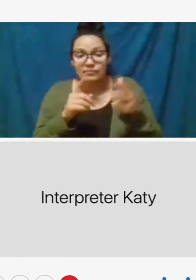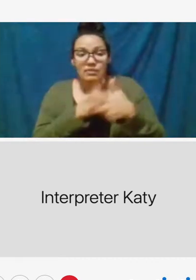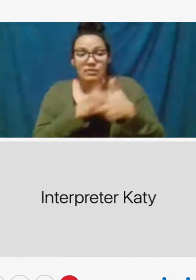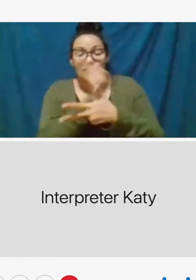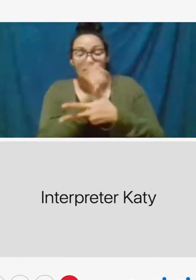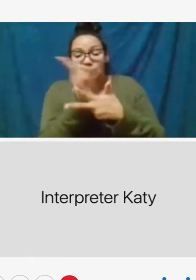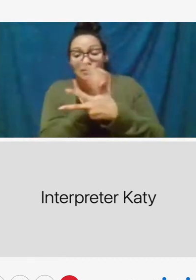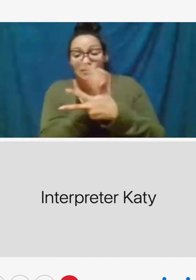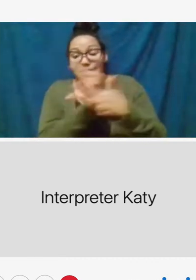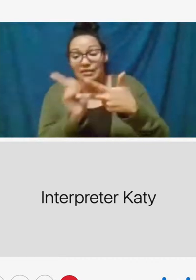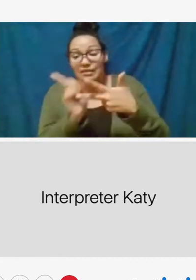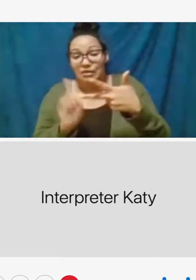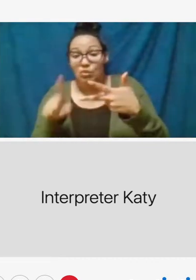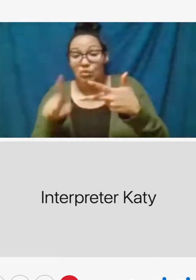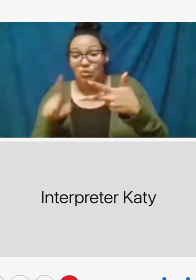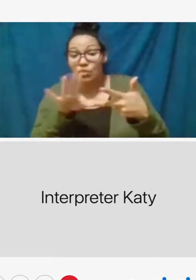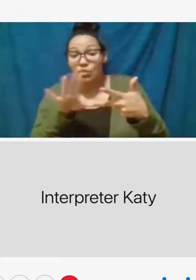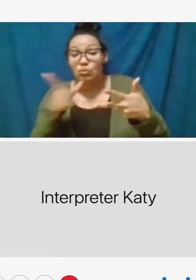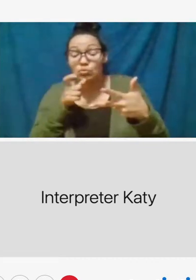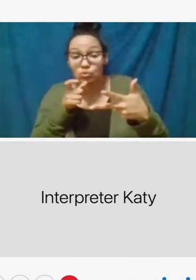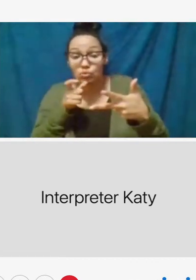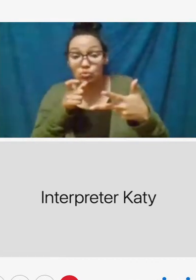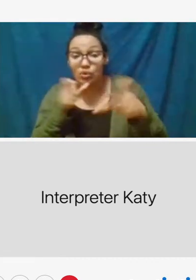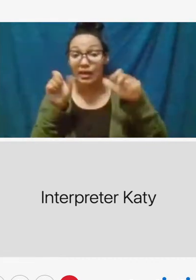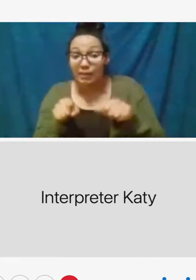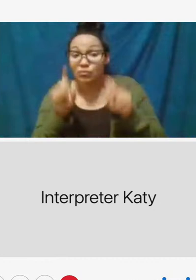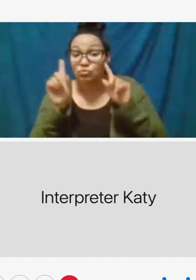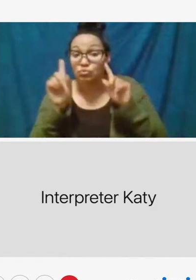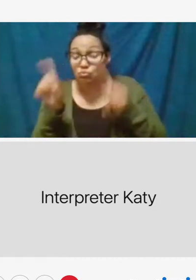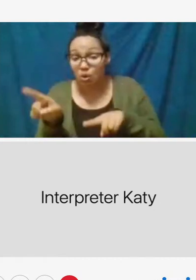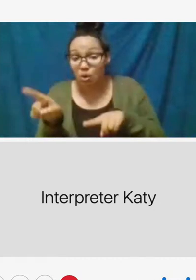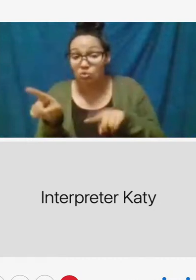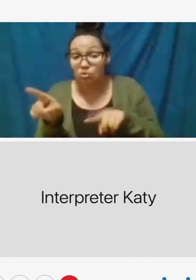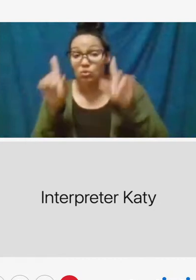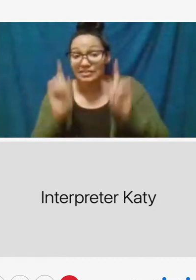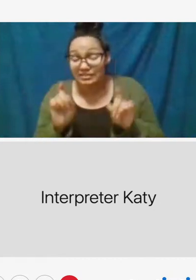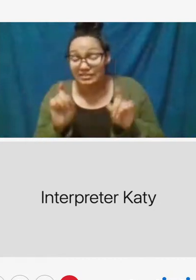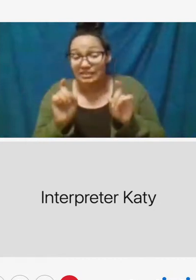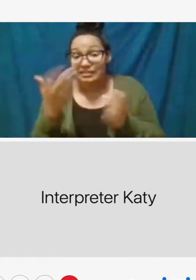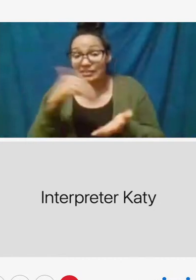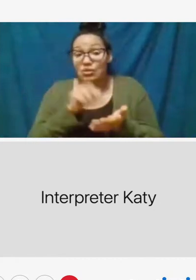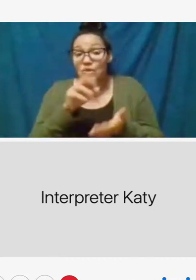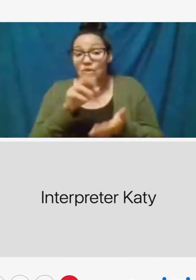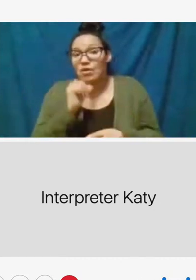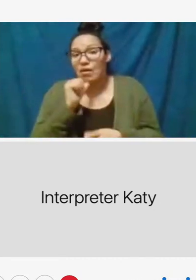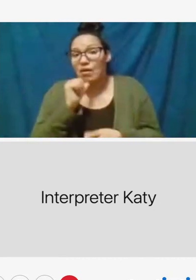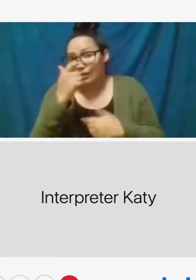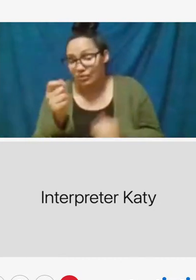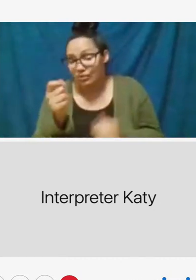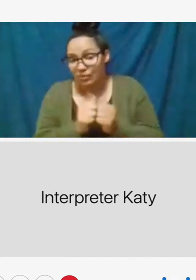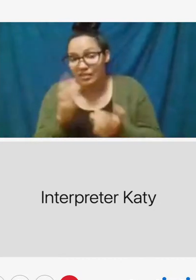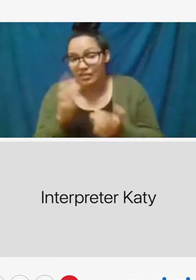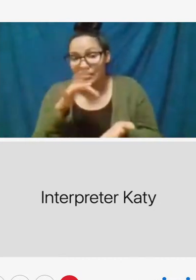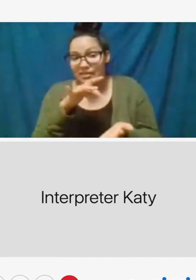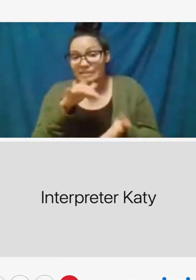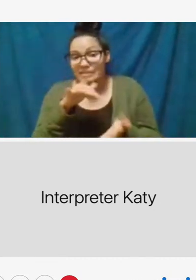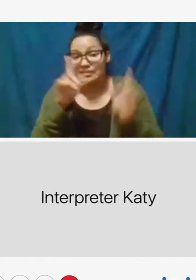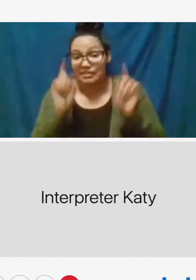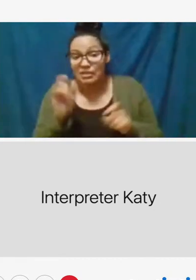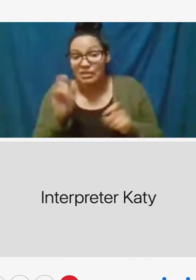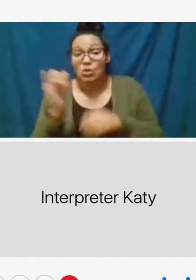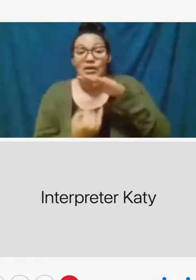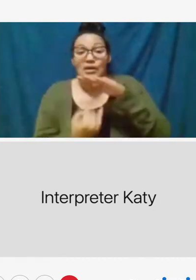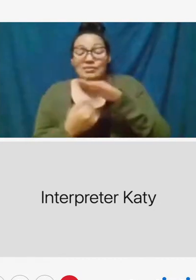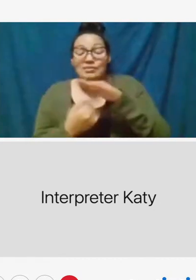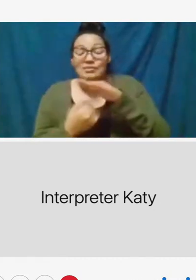for some reason are not able to get to a testing center or just not interested in testing your isolation period ends on day on